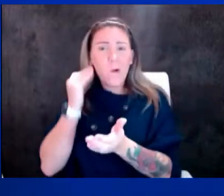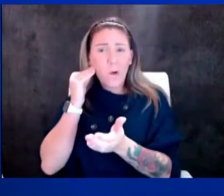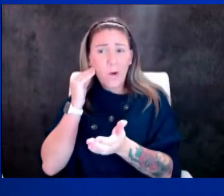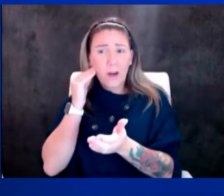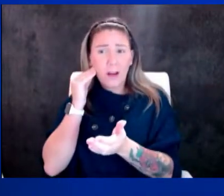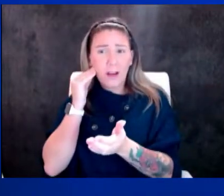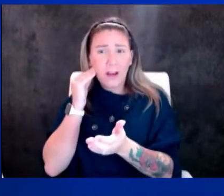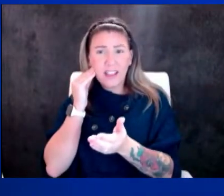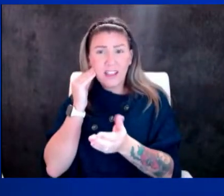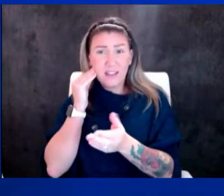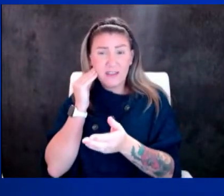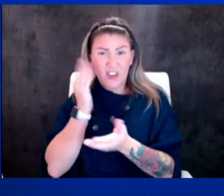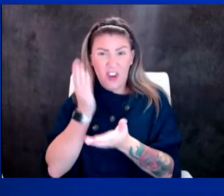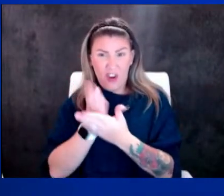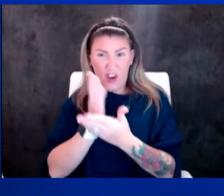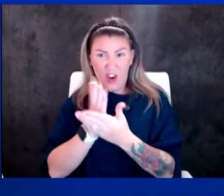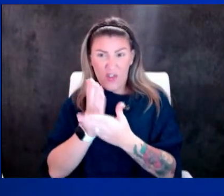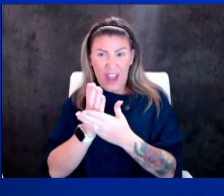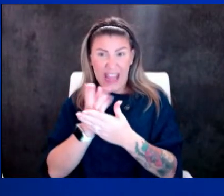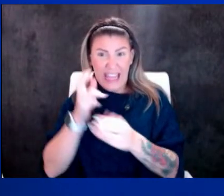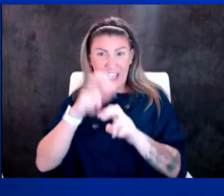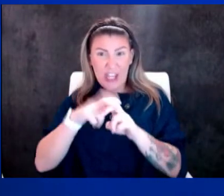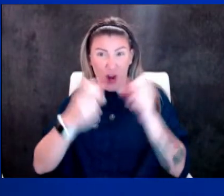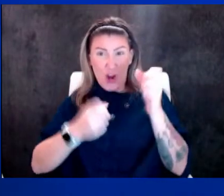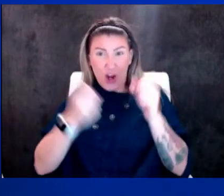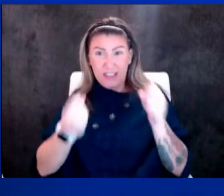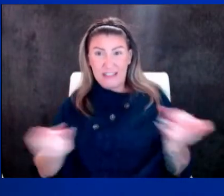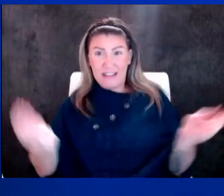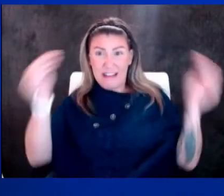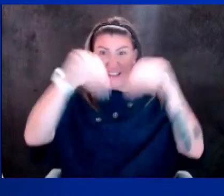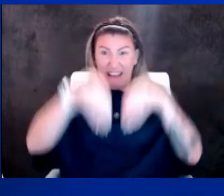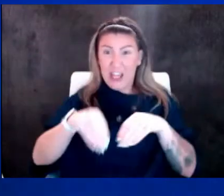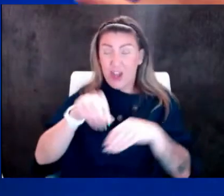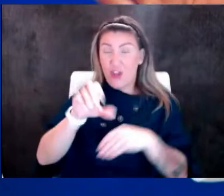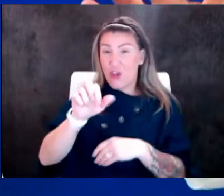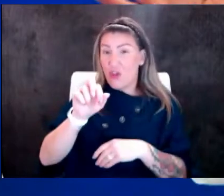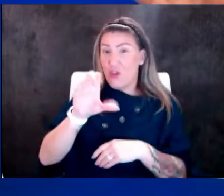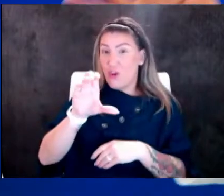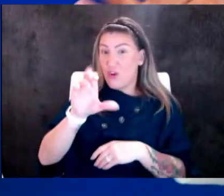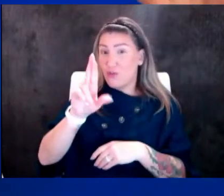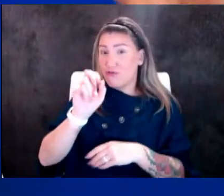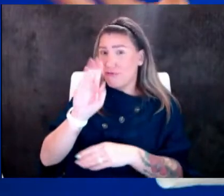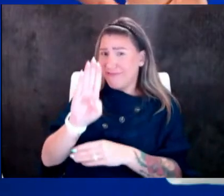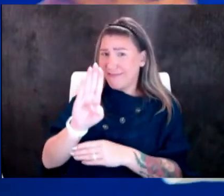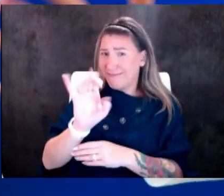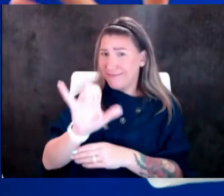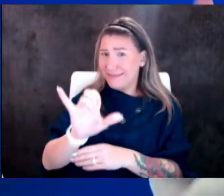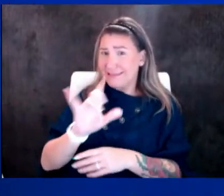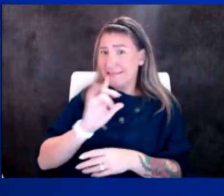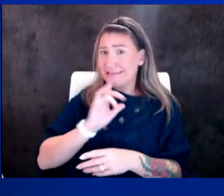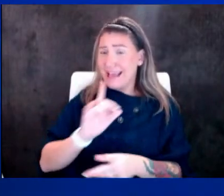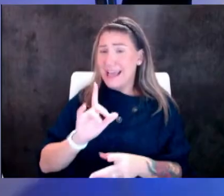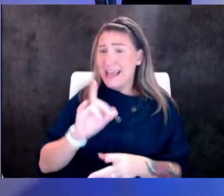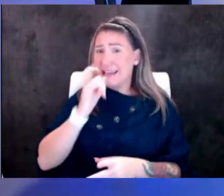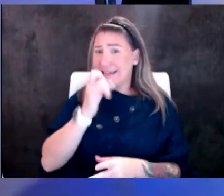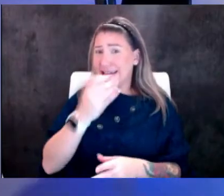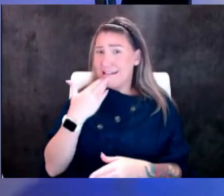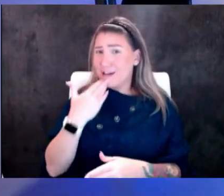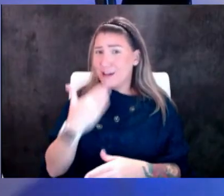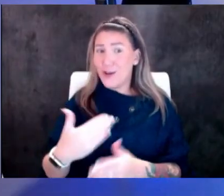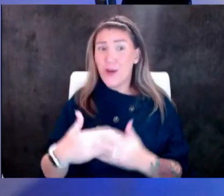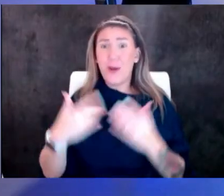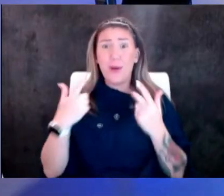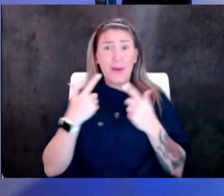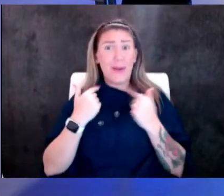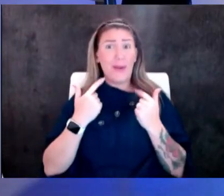seat and put it into the crib? Because I used to do that all the time, because I didn't want to wear it. Is that considered an injurious action by a parent? Oh, it's